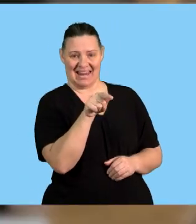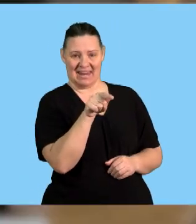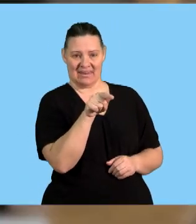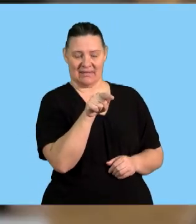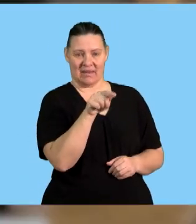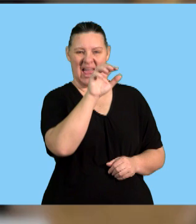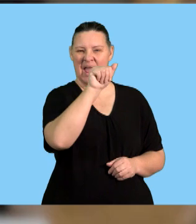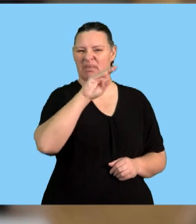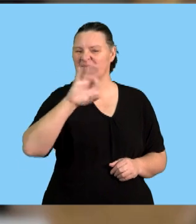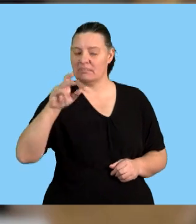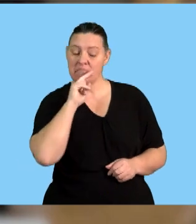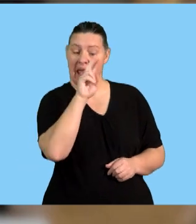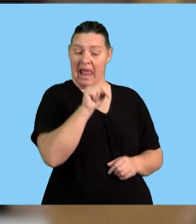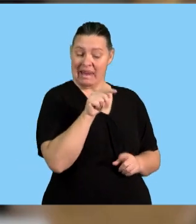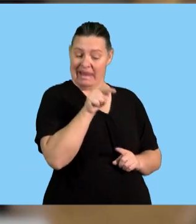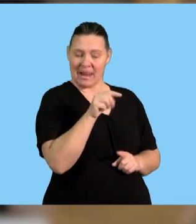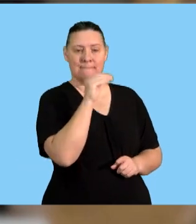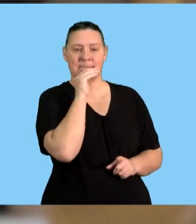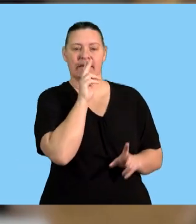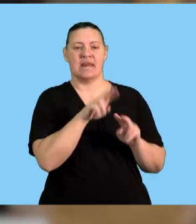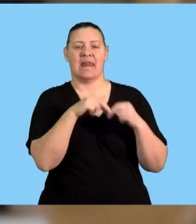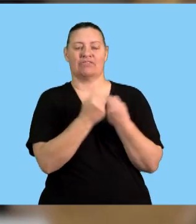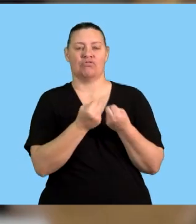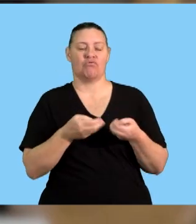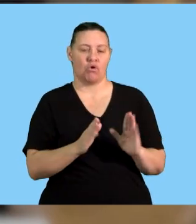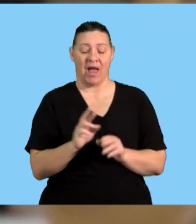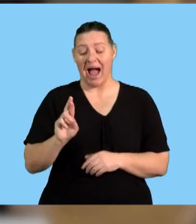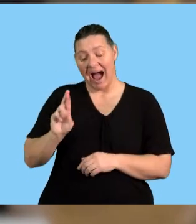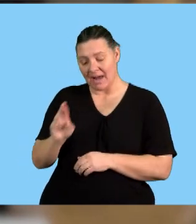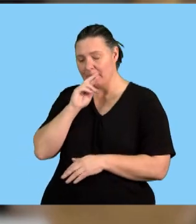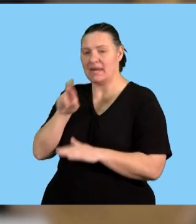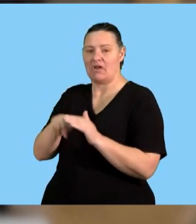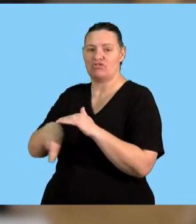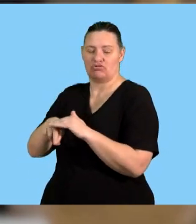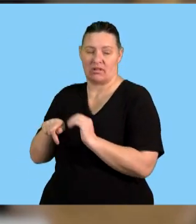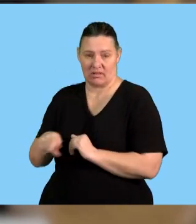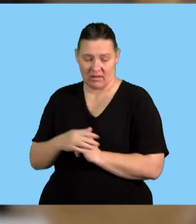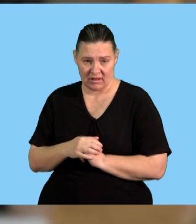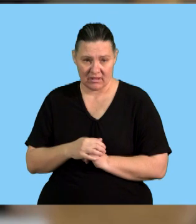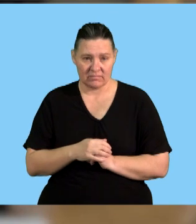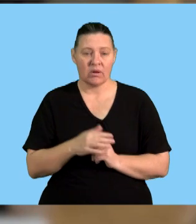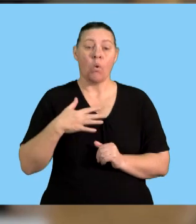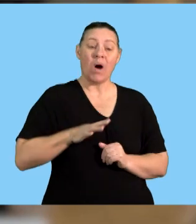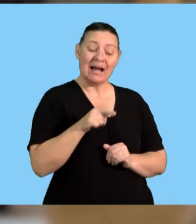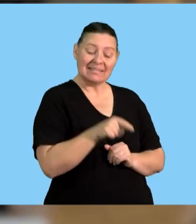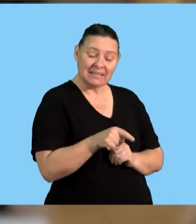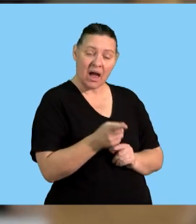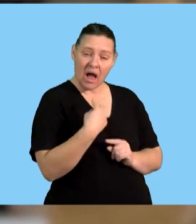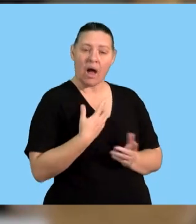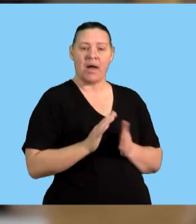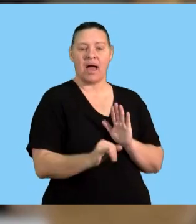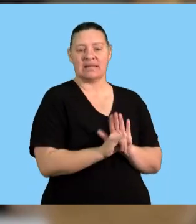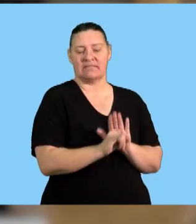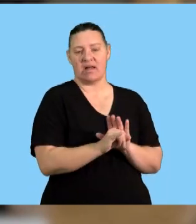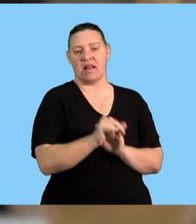first alphabet. So if it says N, then it's a national. If it says R, then it's a regional. So now in this case, they want us to